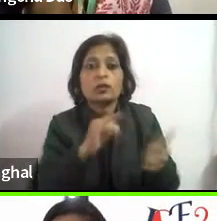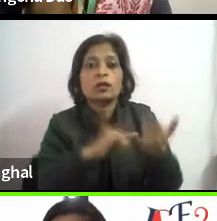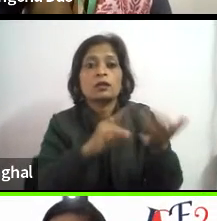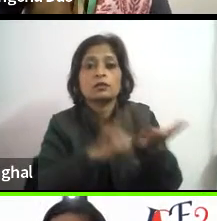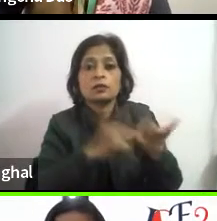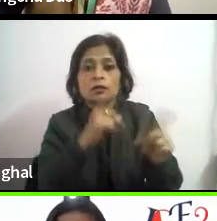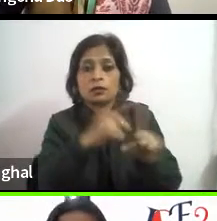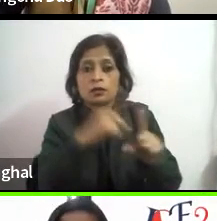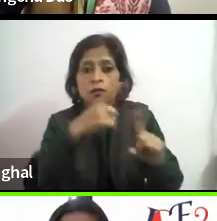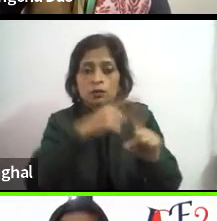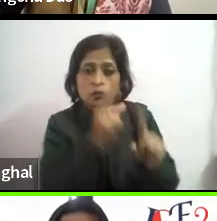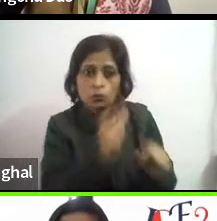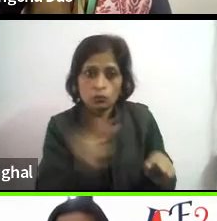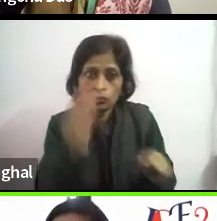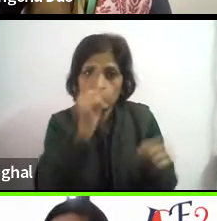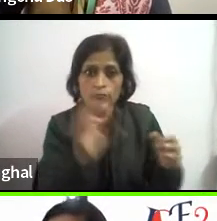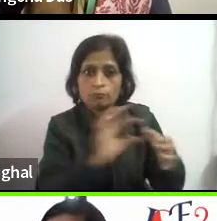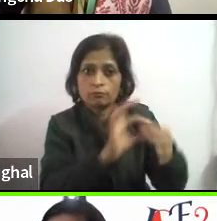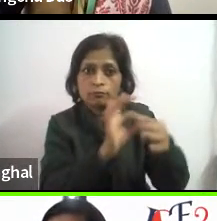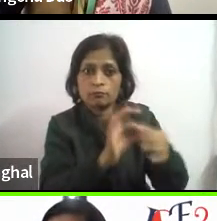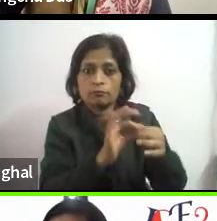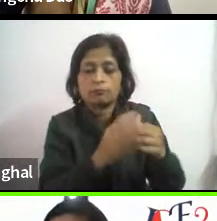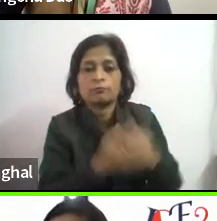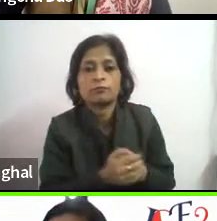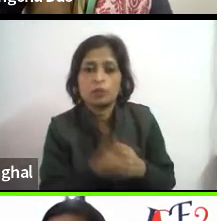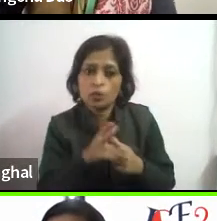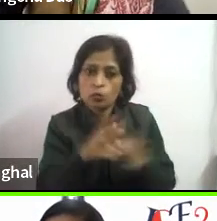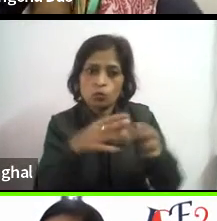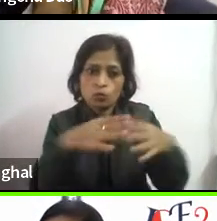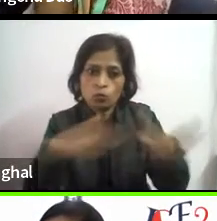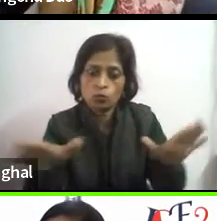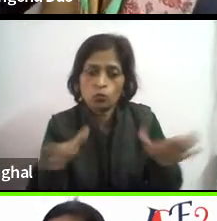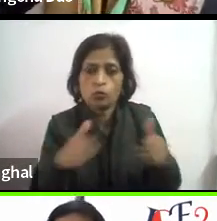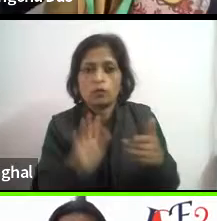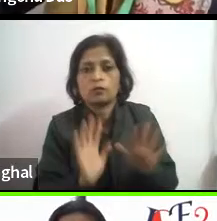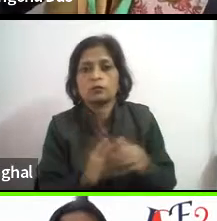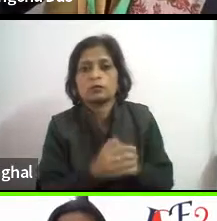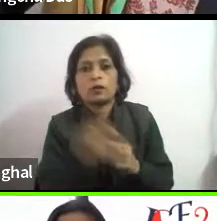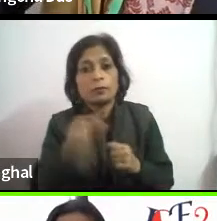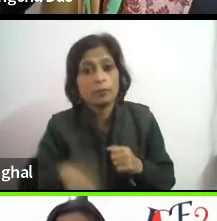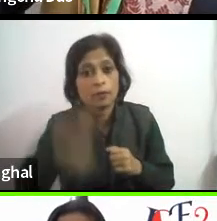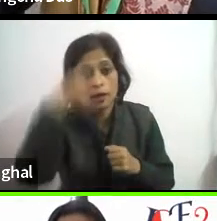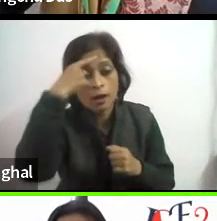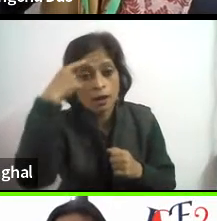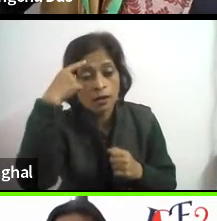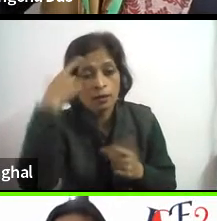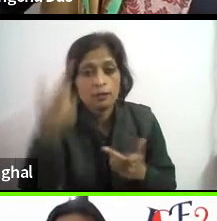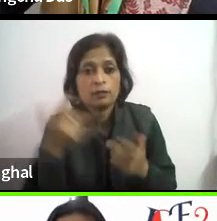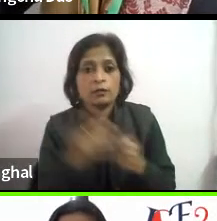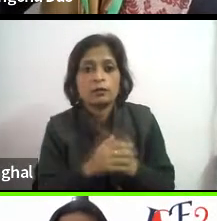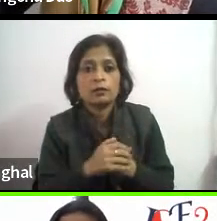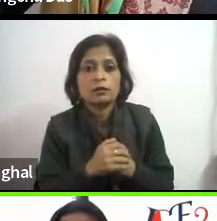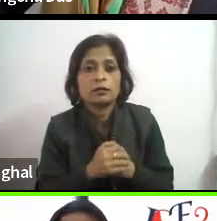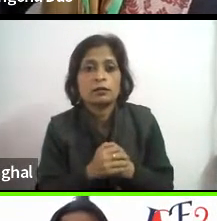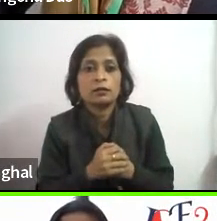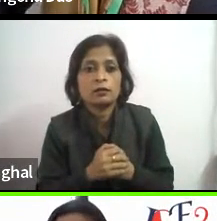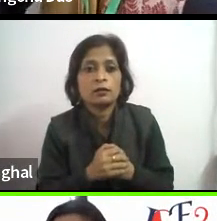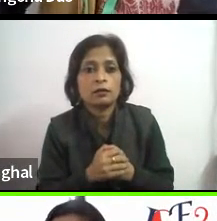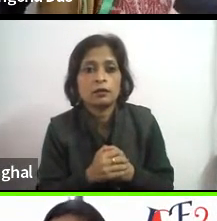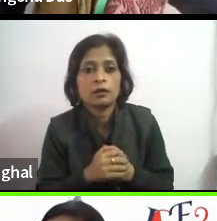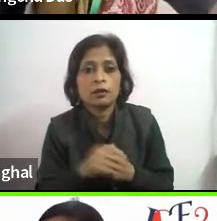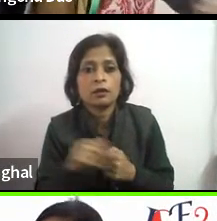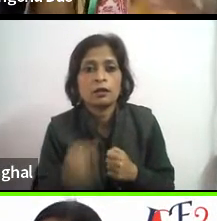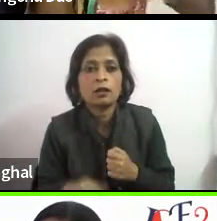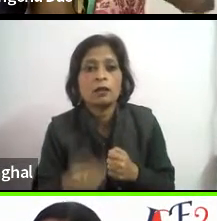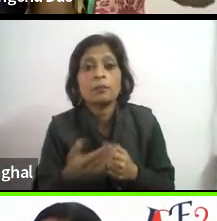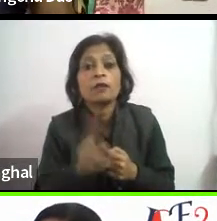Women's University, has already elaborated. We had the fortune of hearing from our